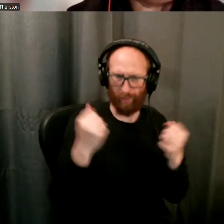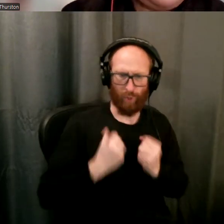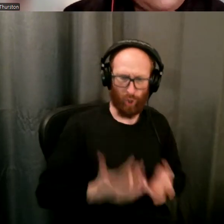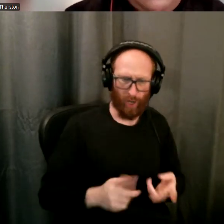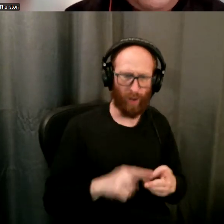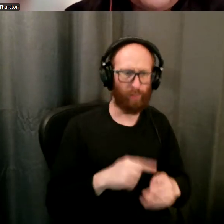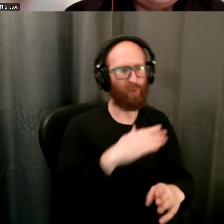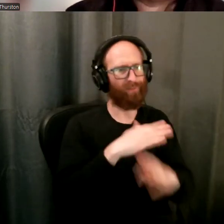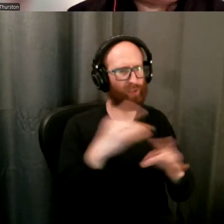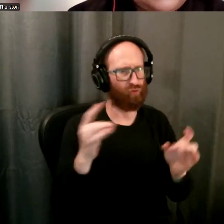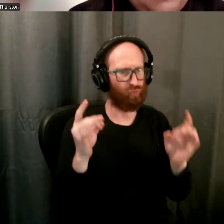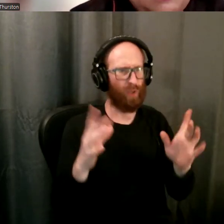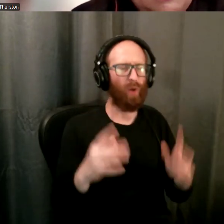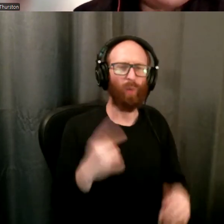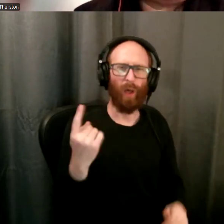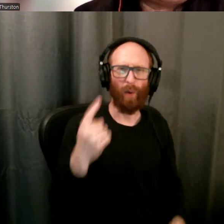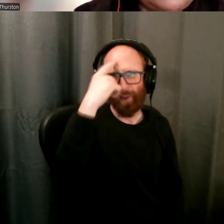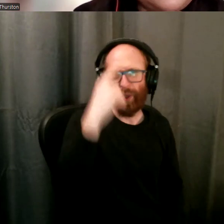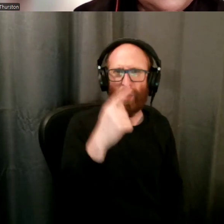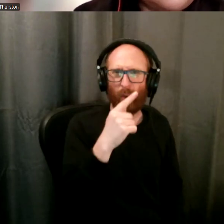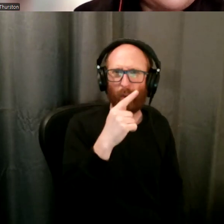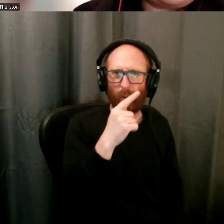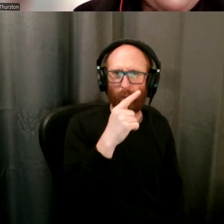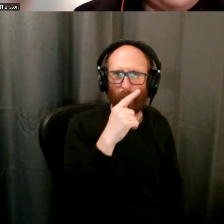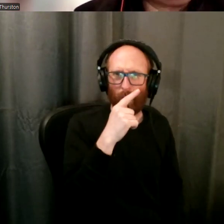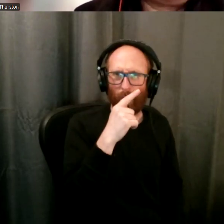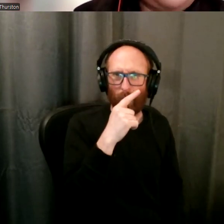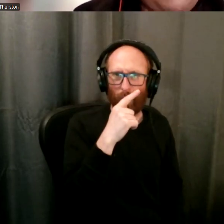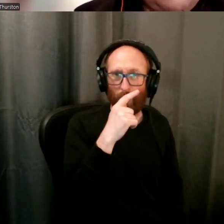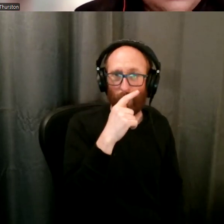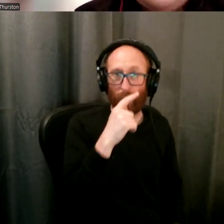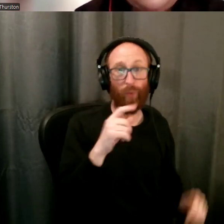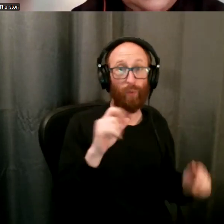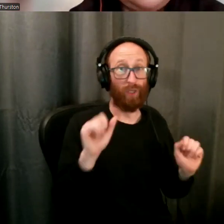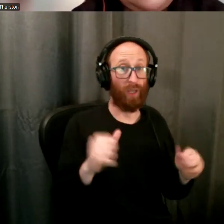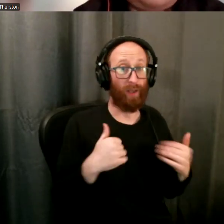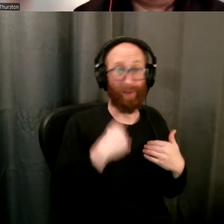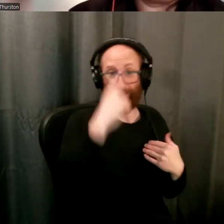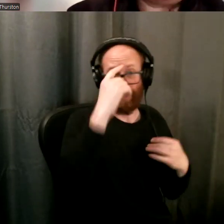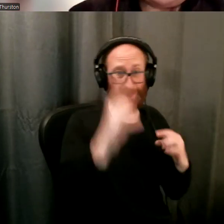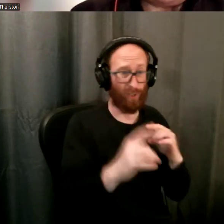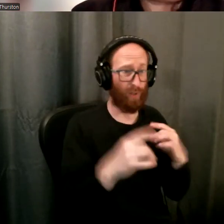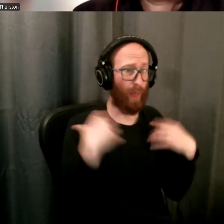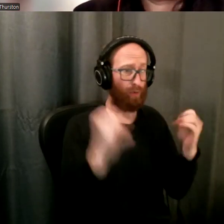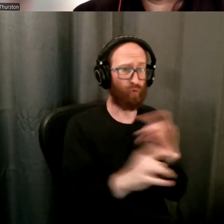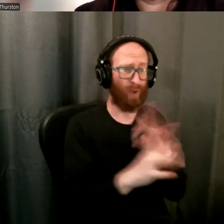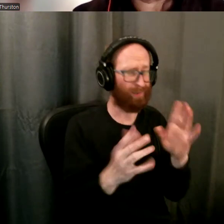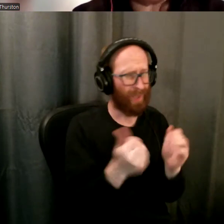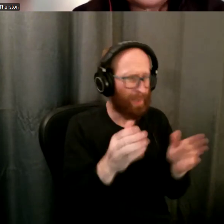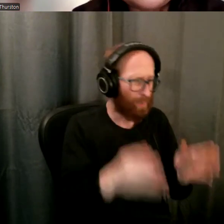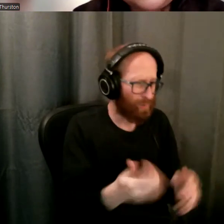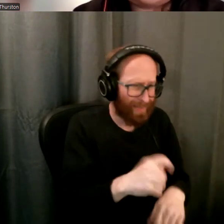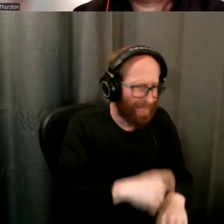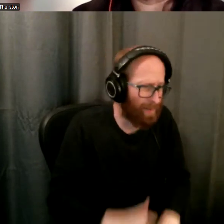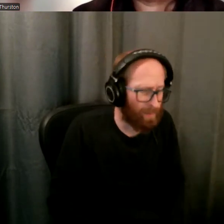can present a mental health crisis? Is anyone, everyone at any time? What makes the difference is the